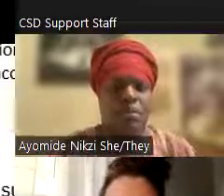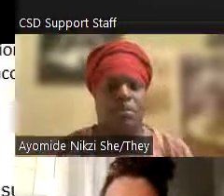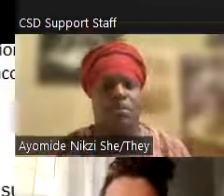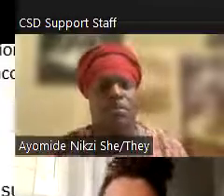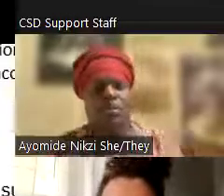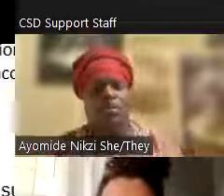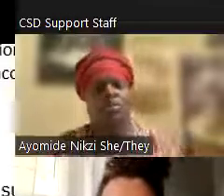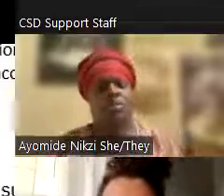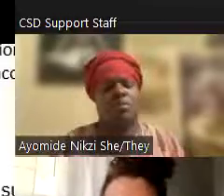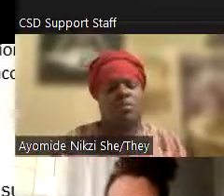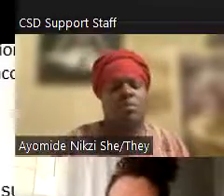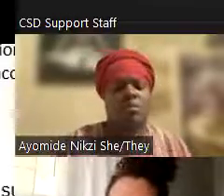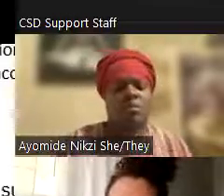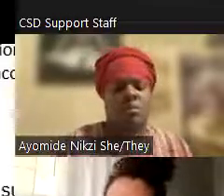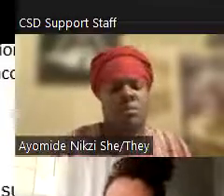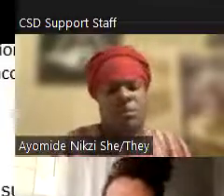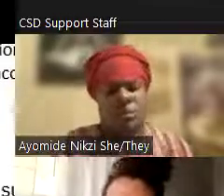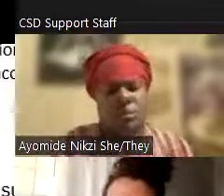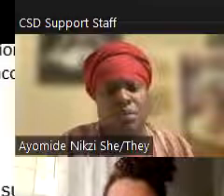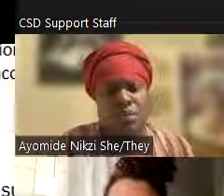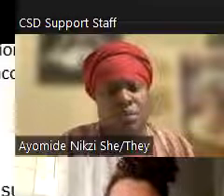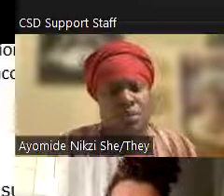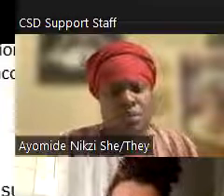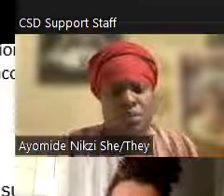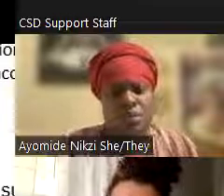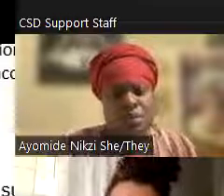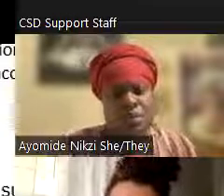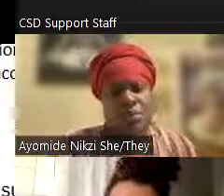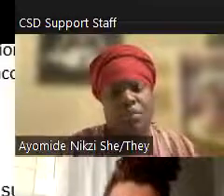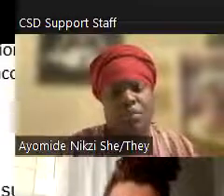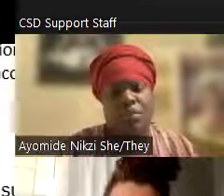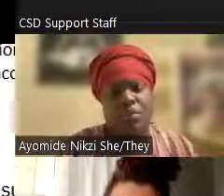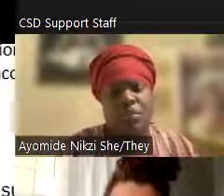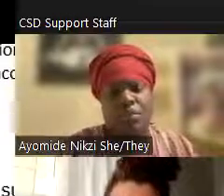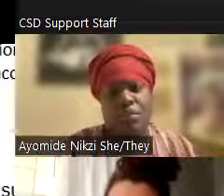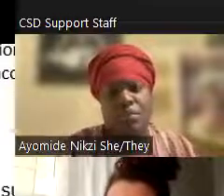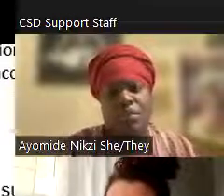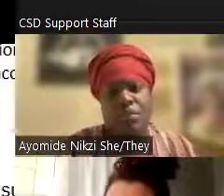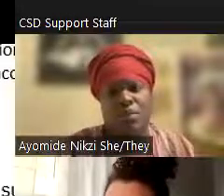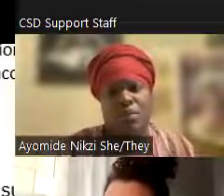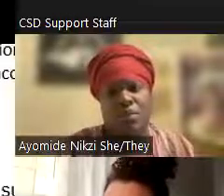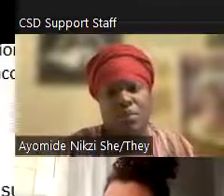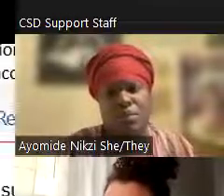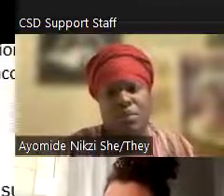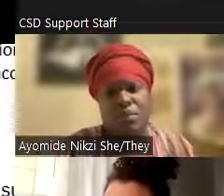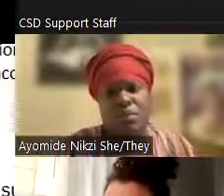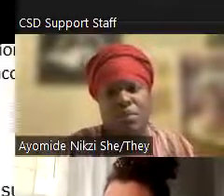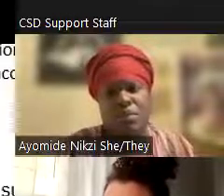indicate whether they are coming from the PAC staff, co-chairs, a subcommittee, the full commission, or a combination